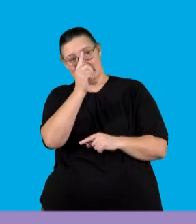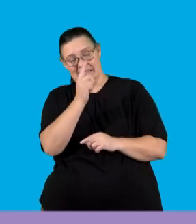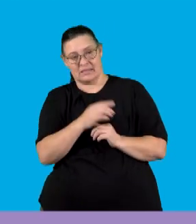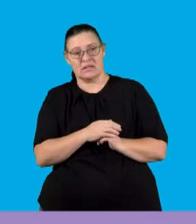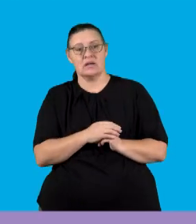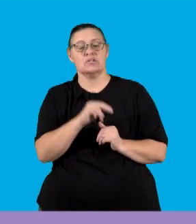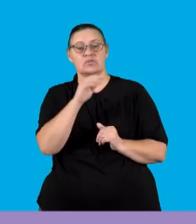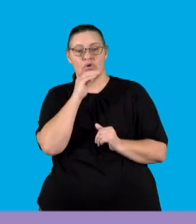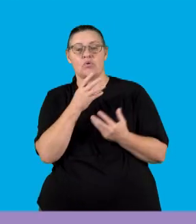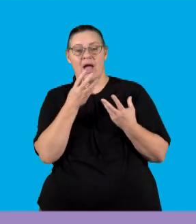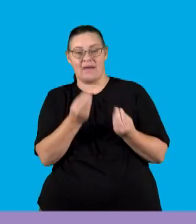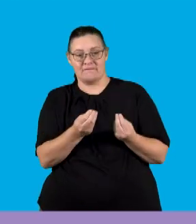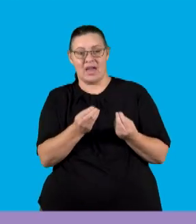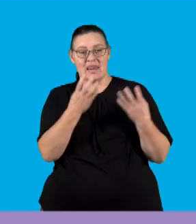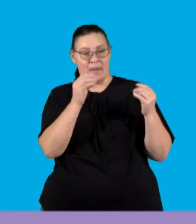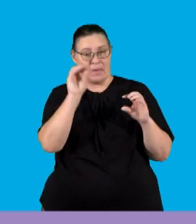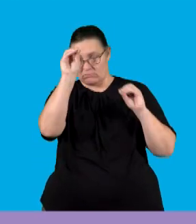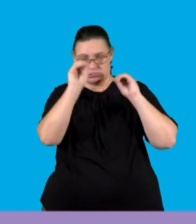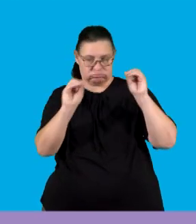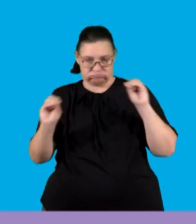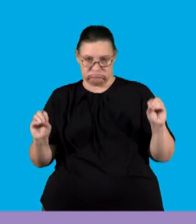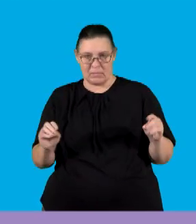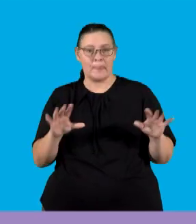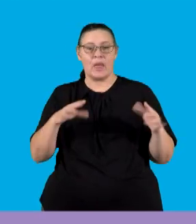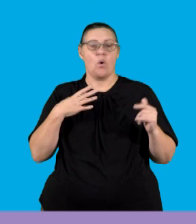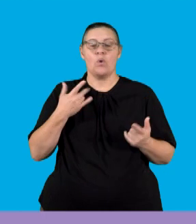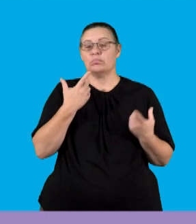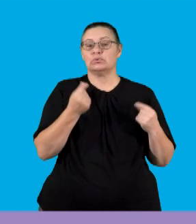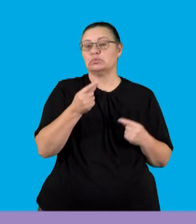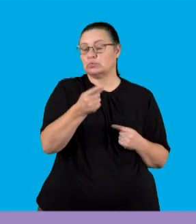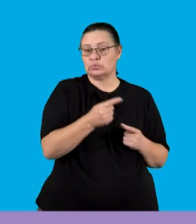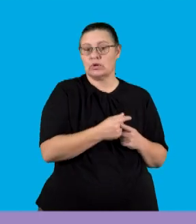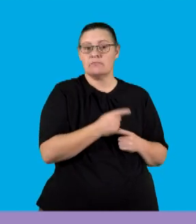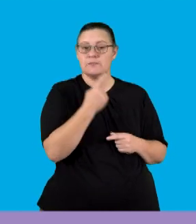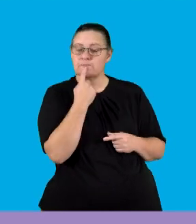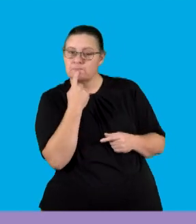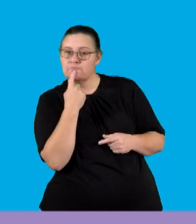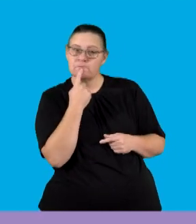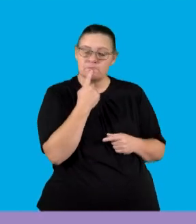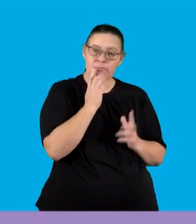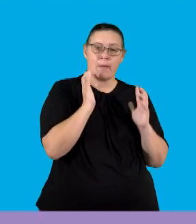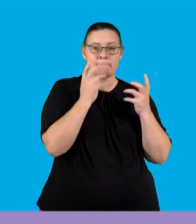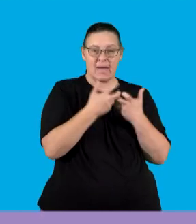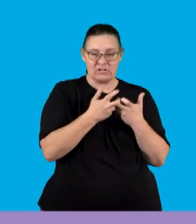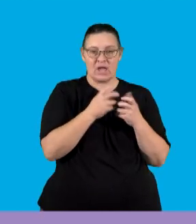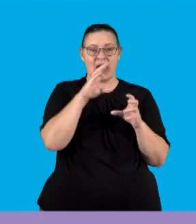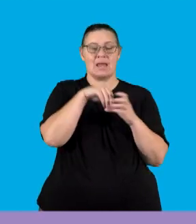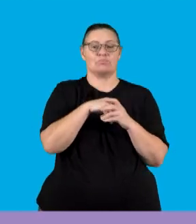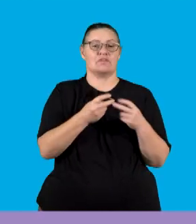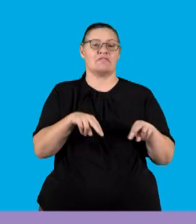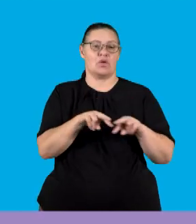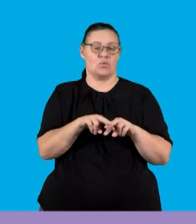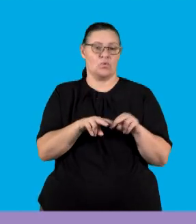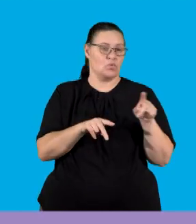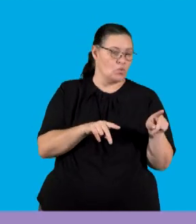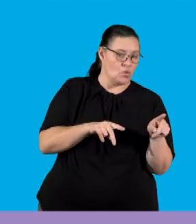box above. So you have been given a set of numbers there, and all you need to do is to match the